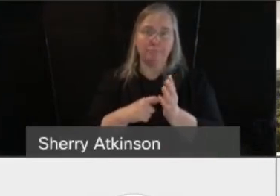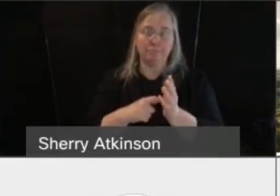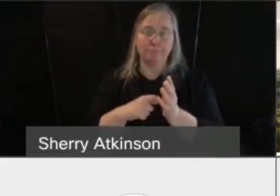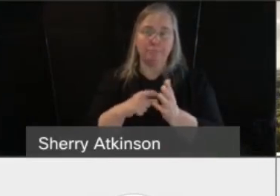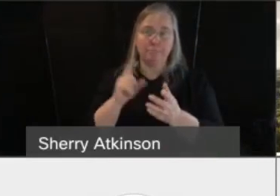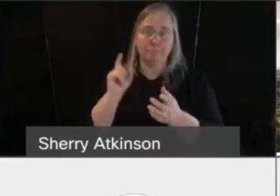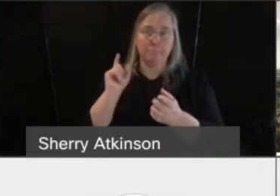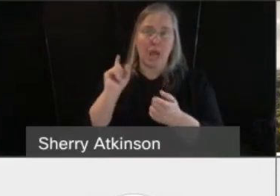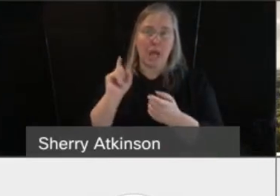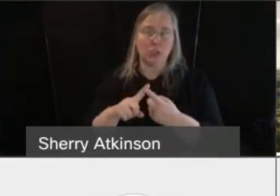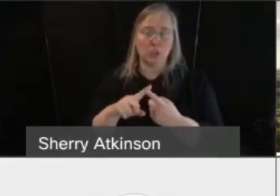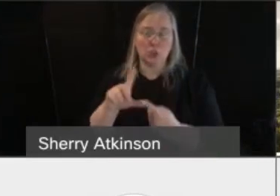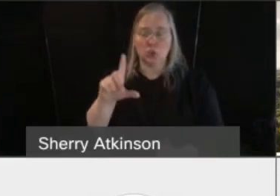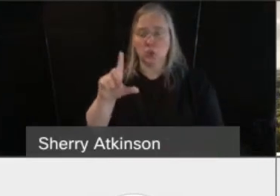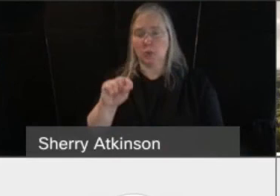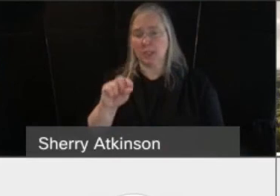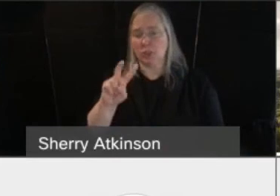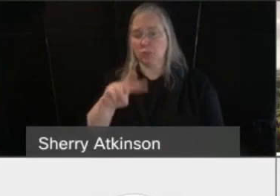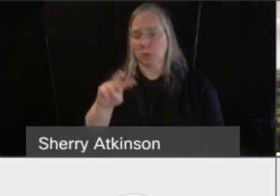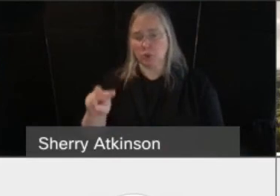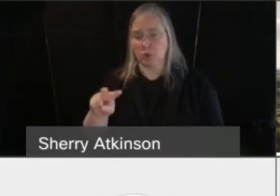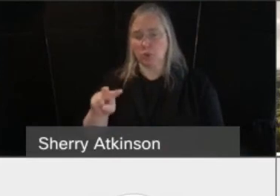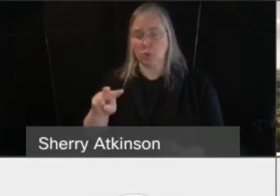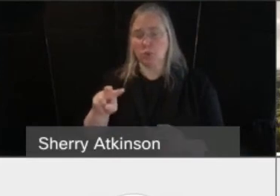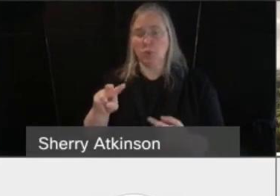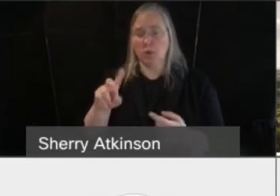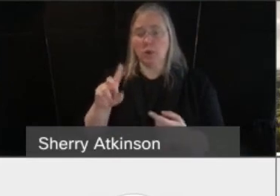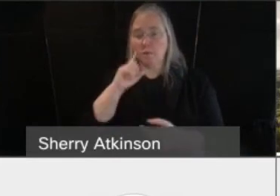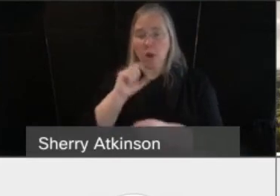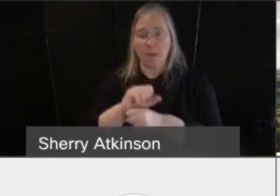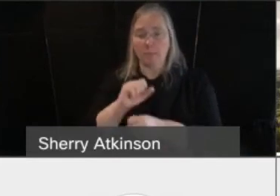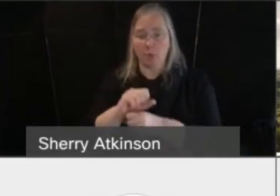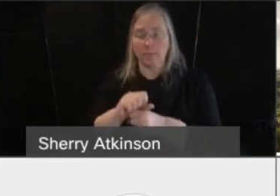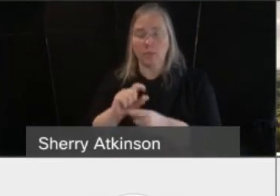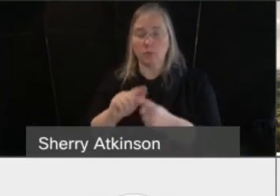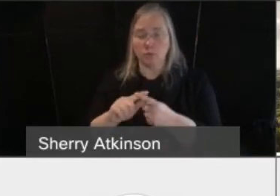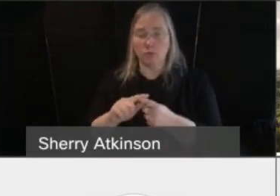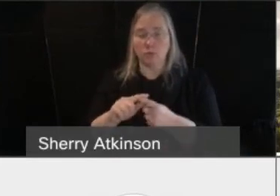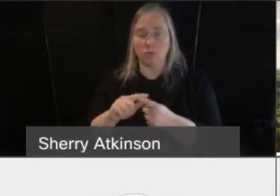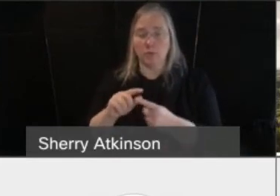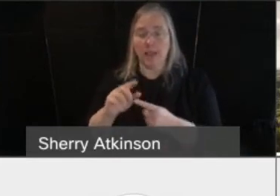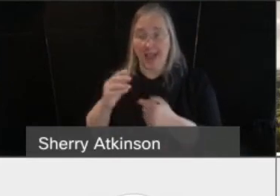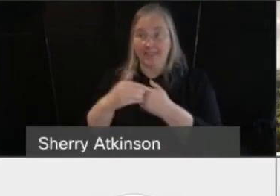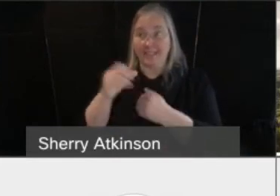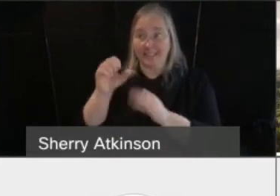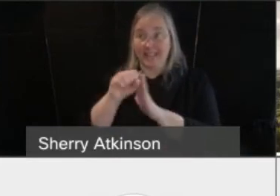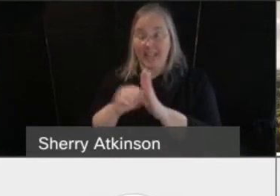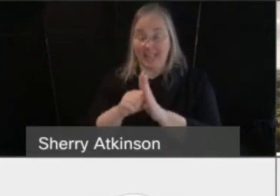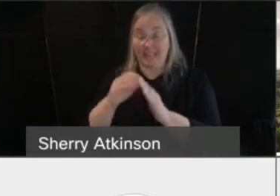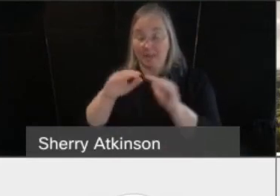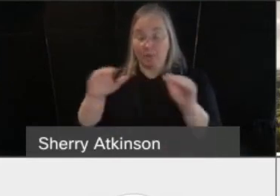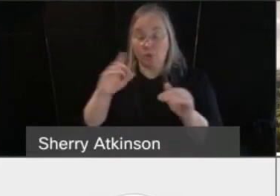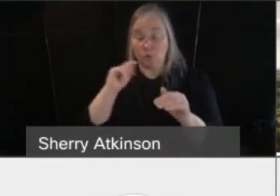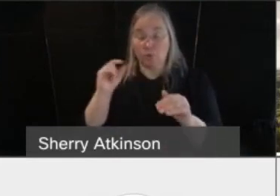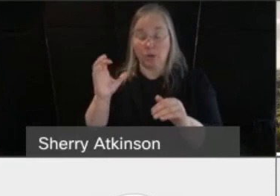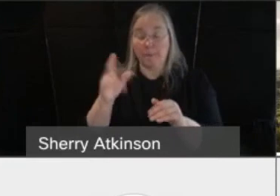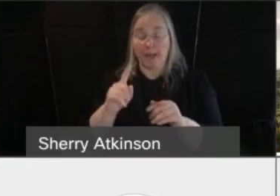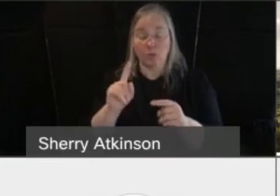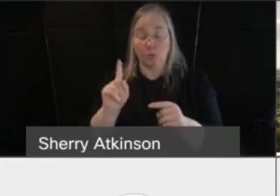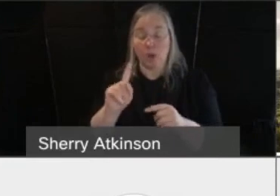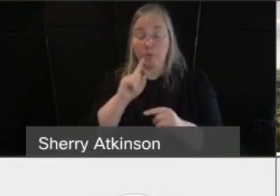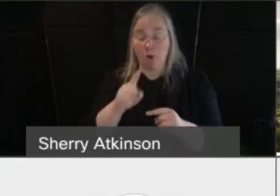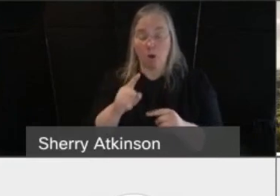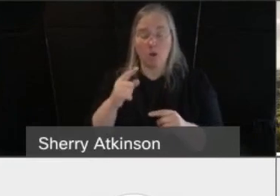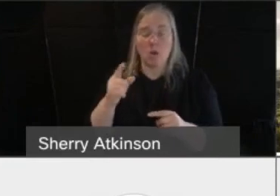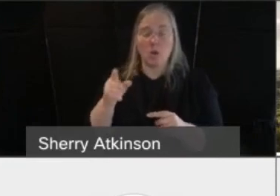2022 for employment to get back at the state level to where we are. And as you said, that there's about a 6 month lag